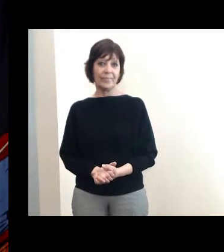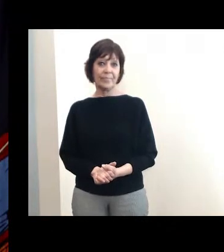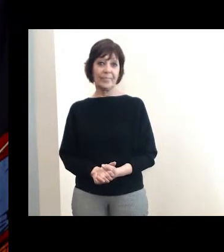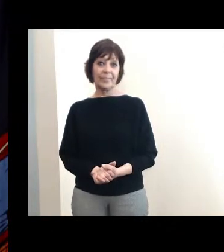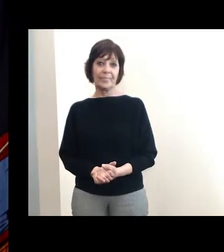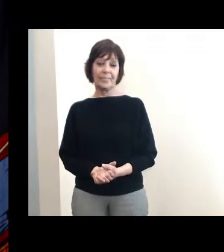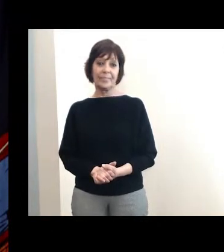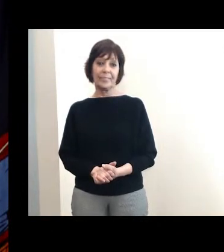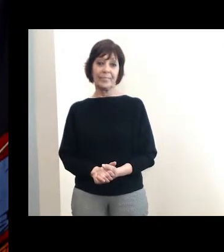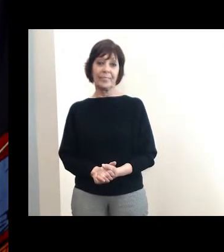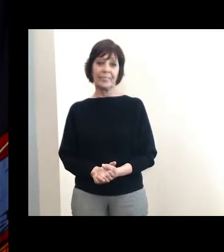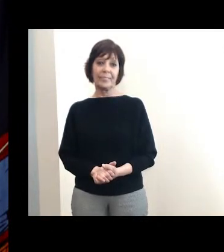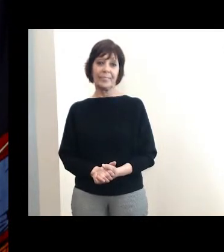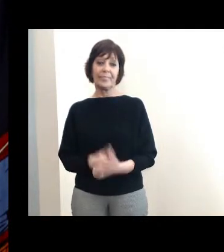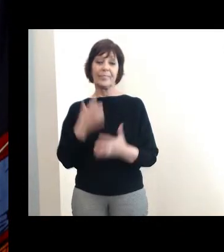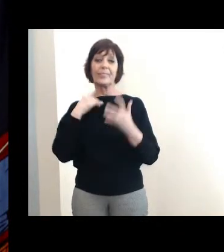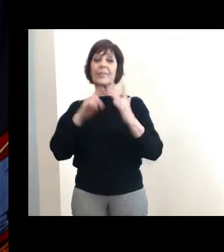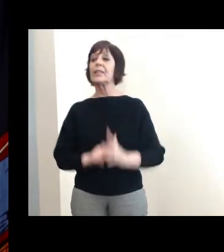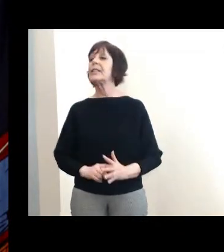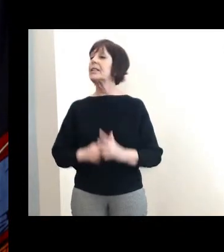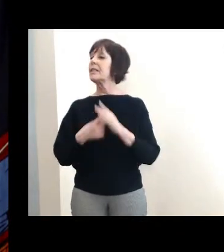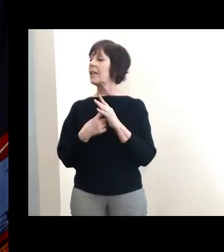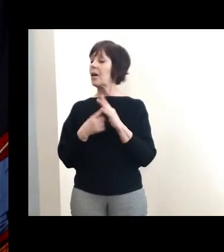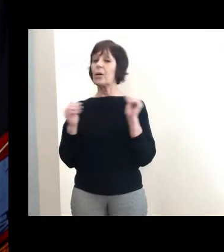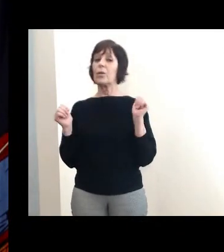And we will start with